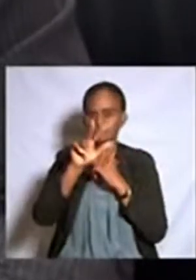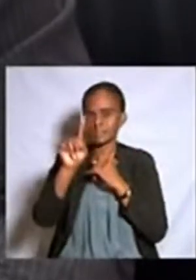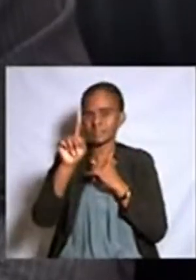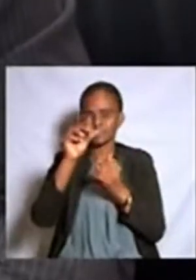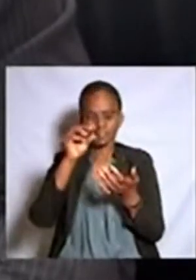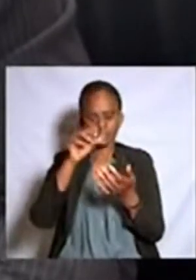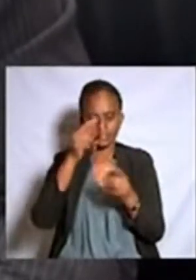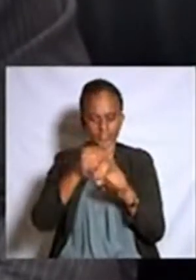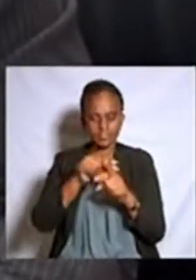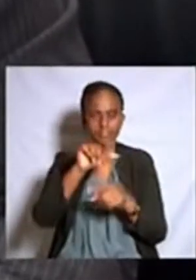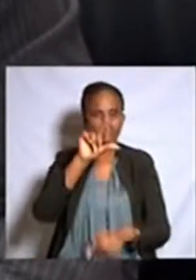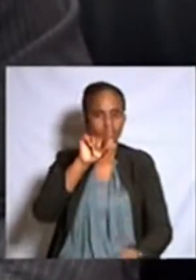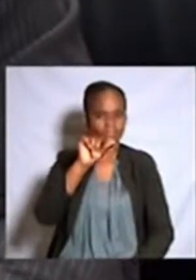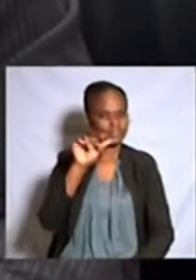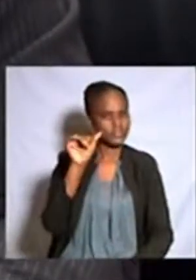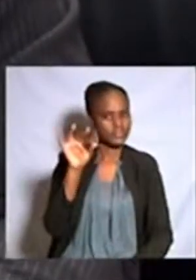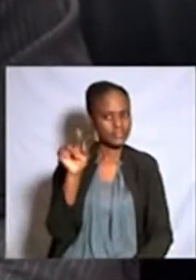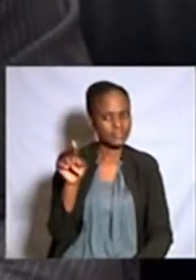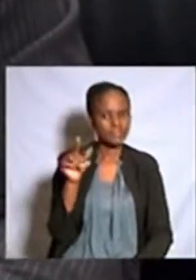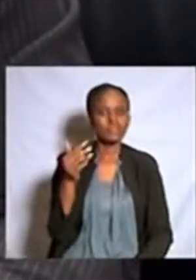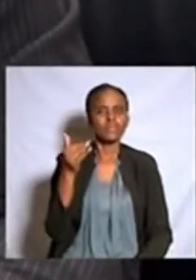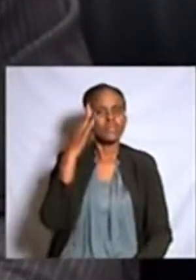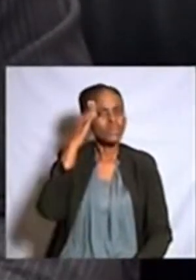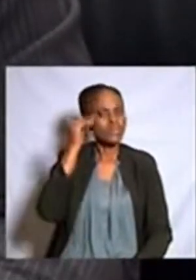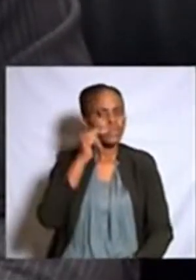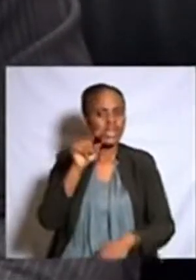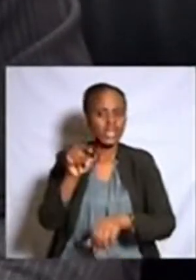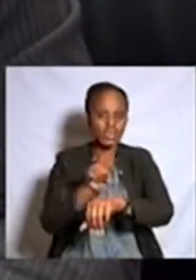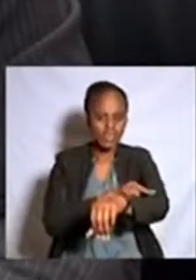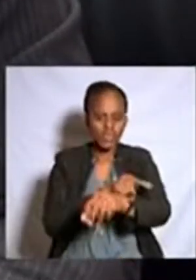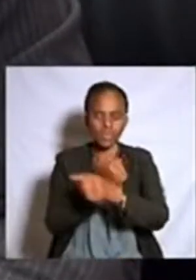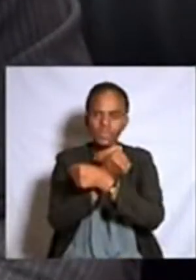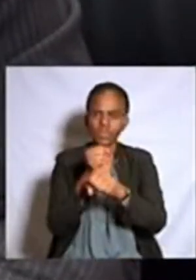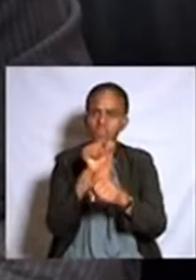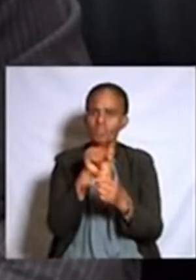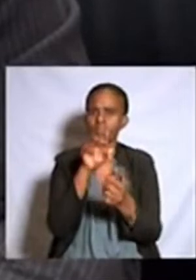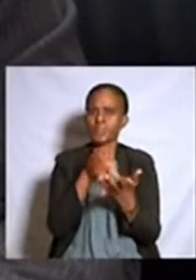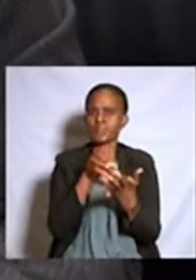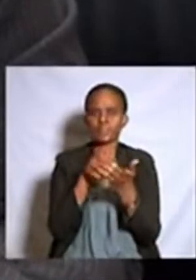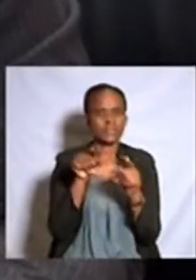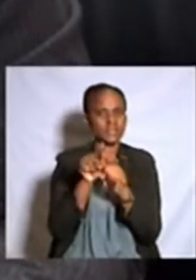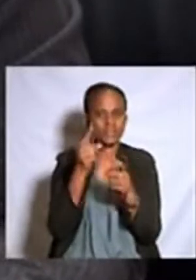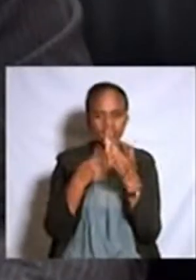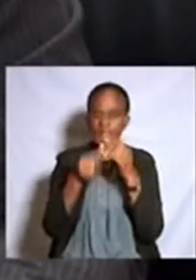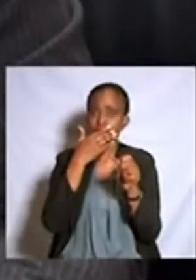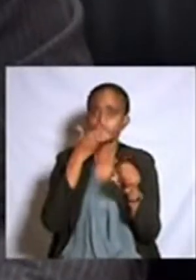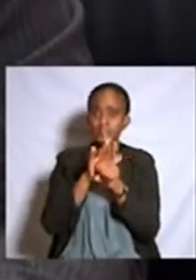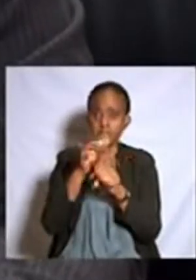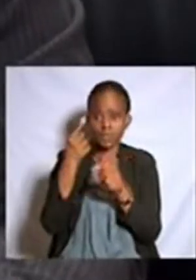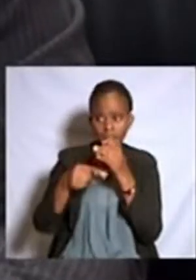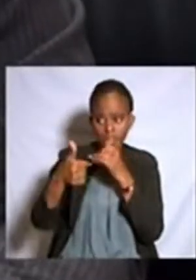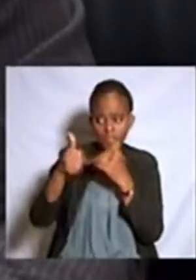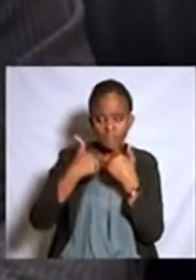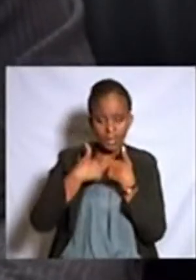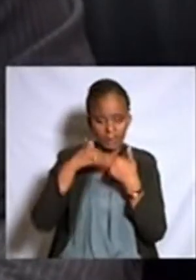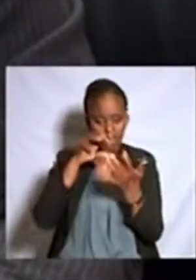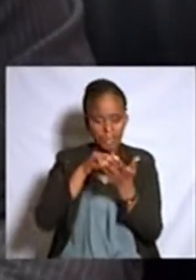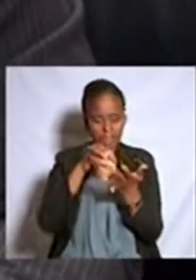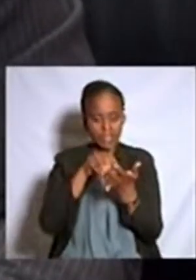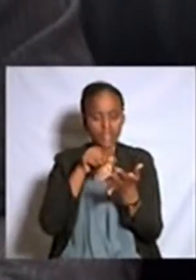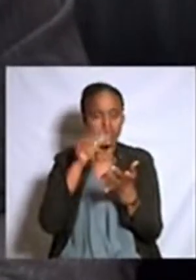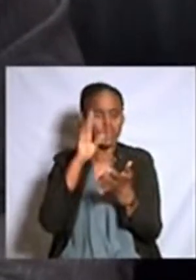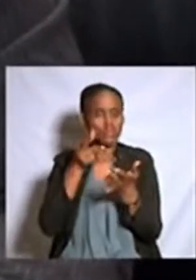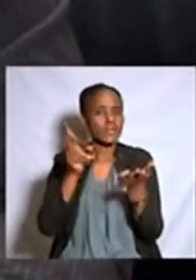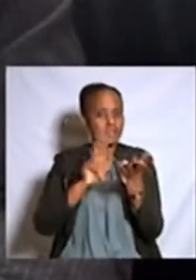2019. Why has it taken so long to resolve this matter, and what guarantee do you have that this matter will be